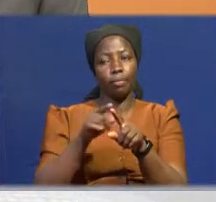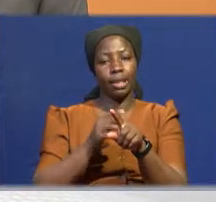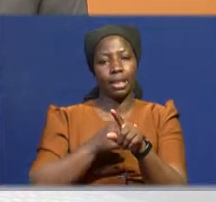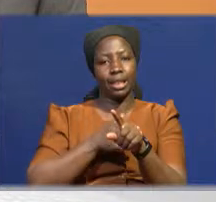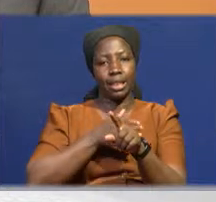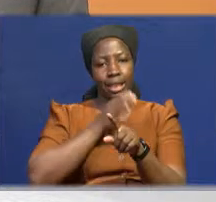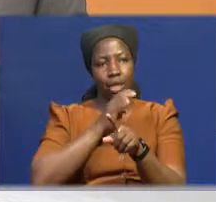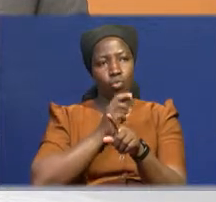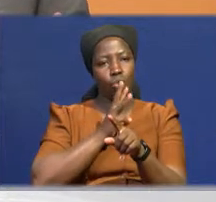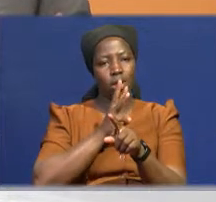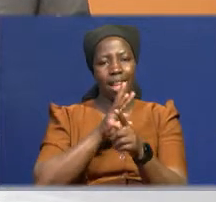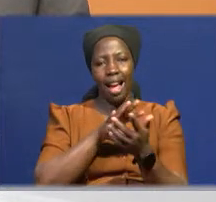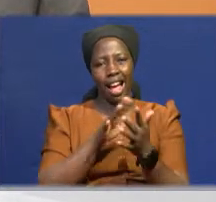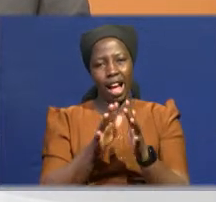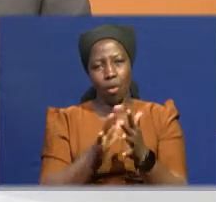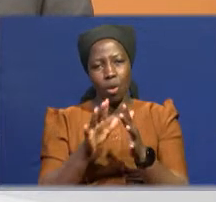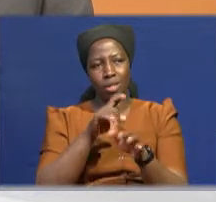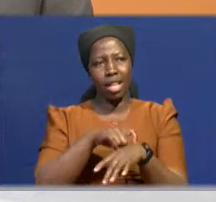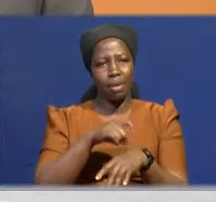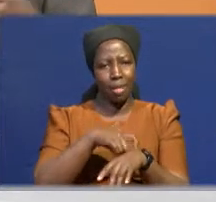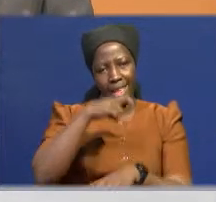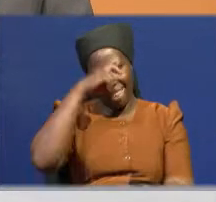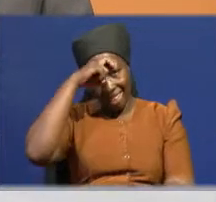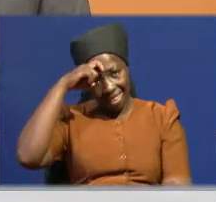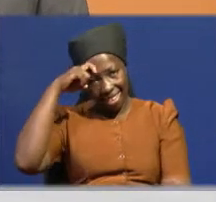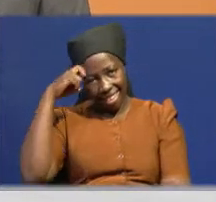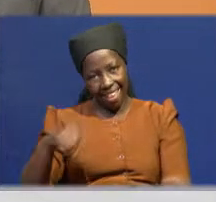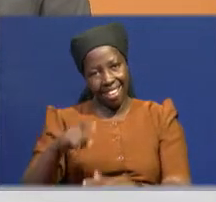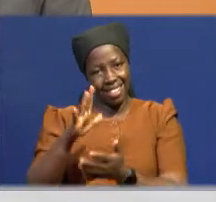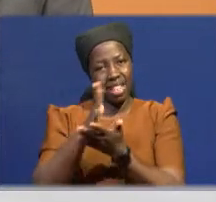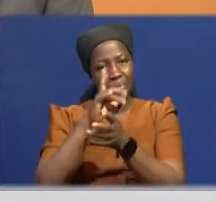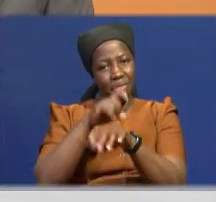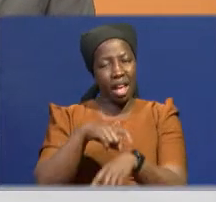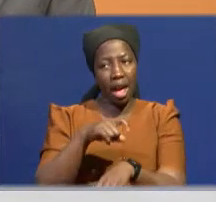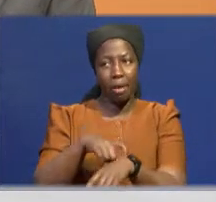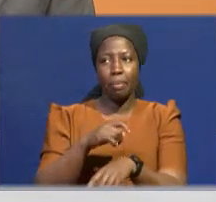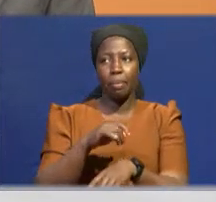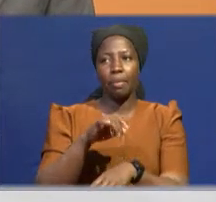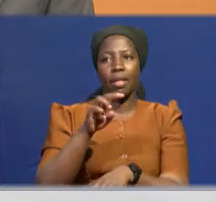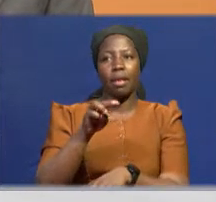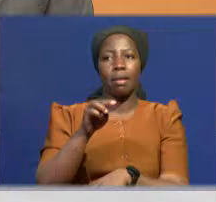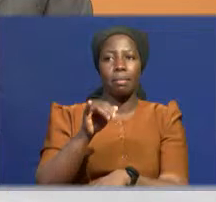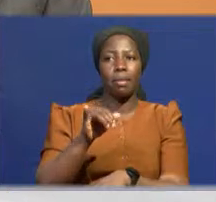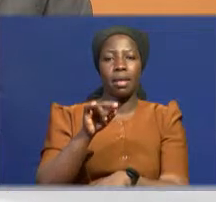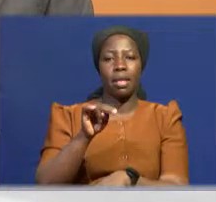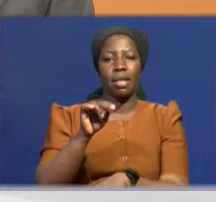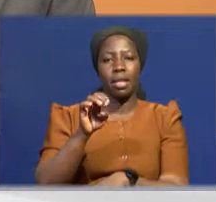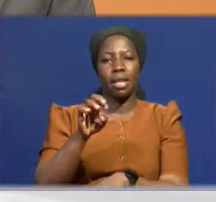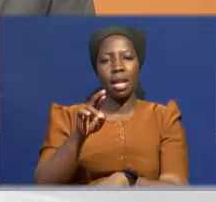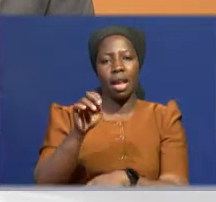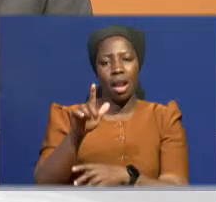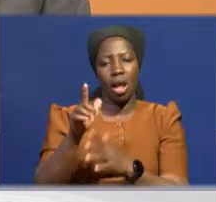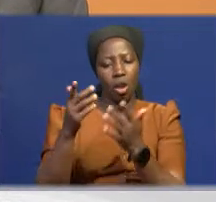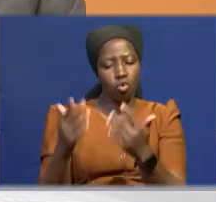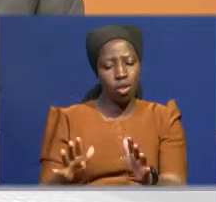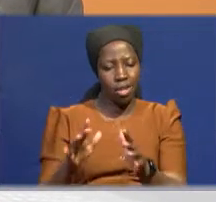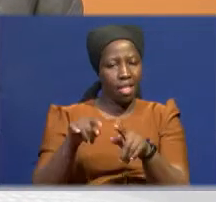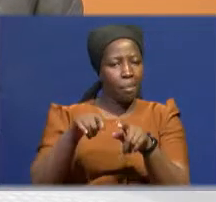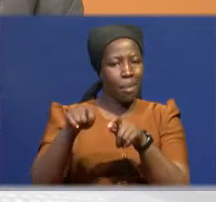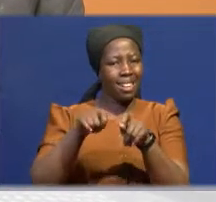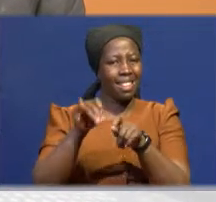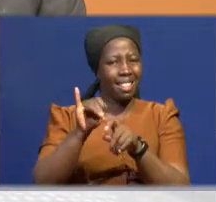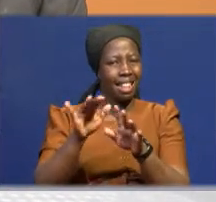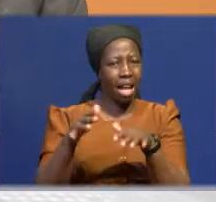hydration? And in the process of sweating, times you lose essential minerals and salts. How do they manage that?